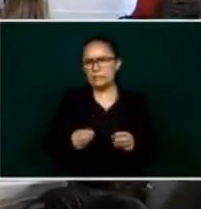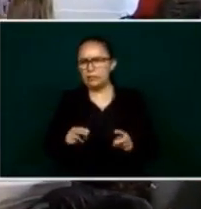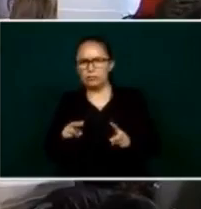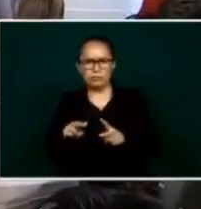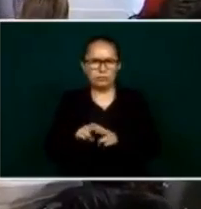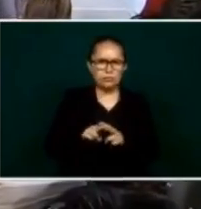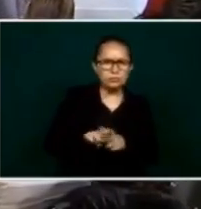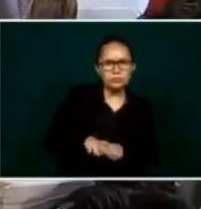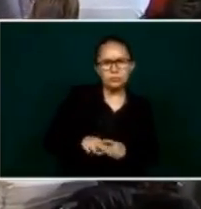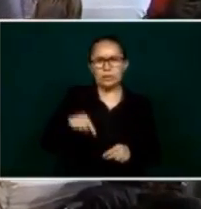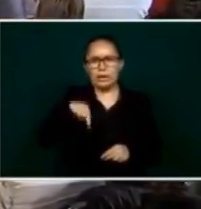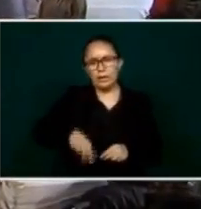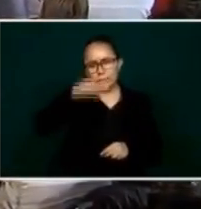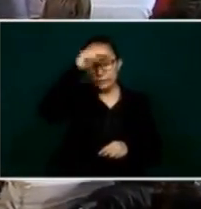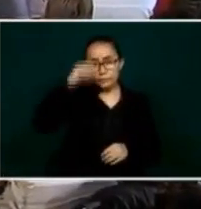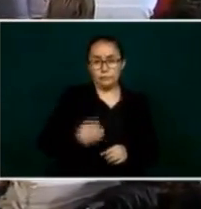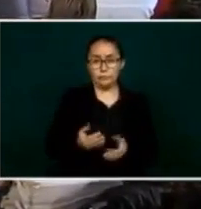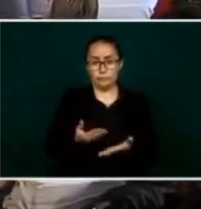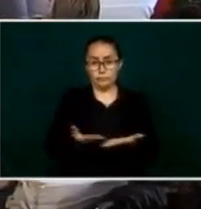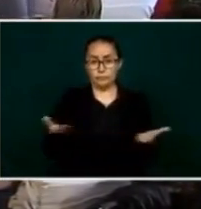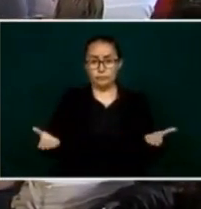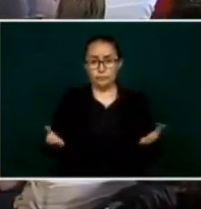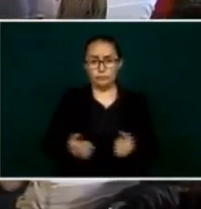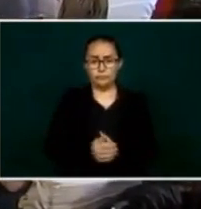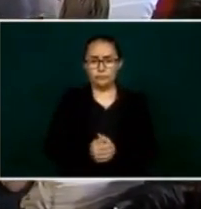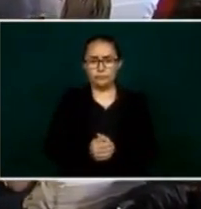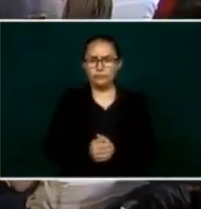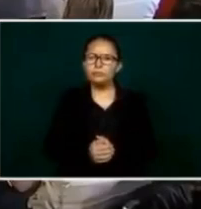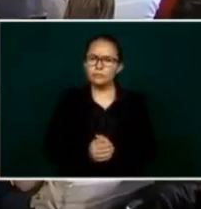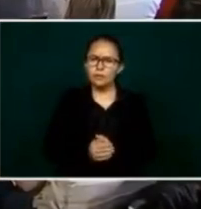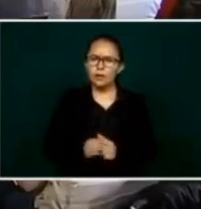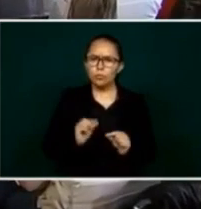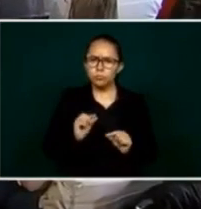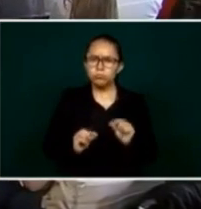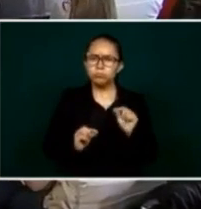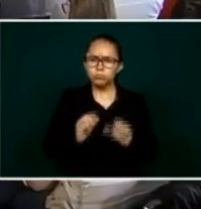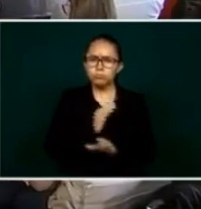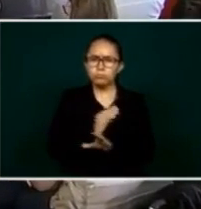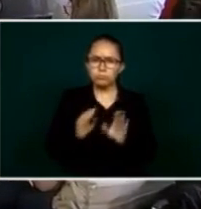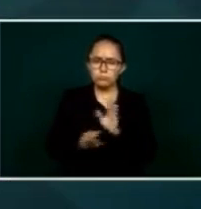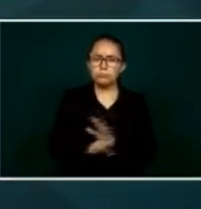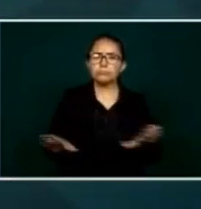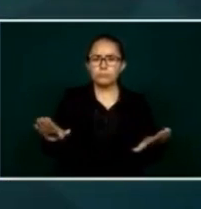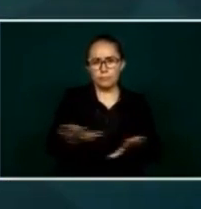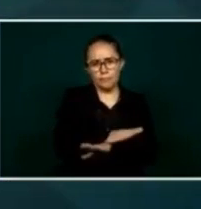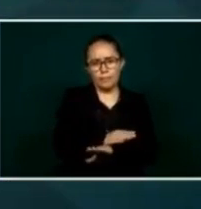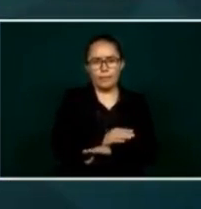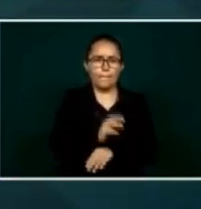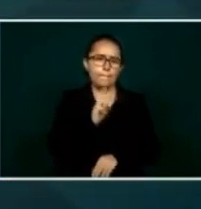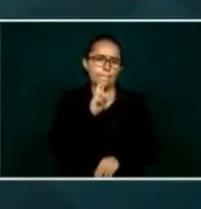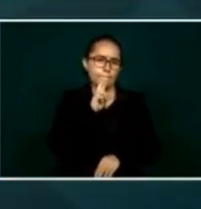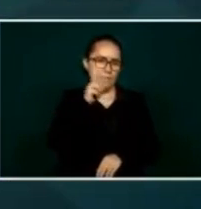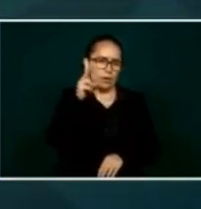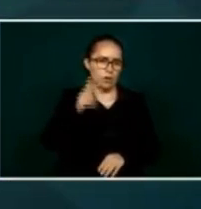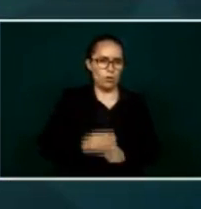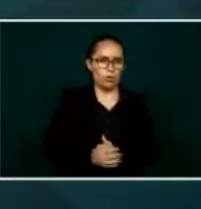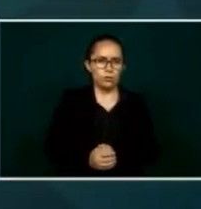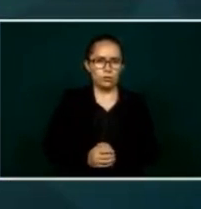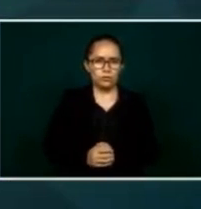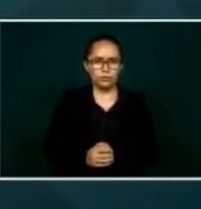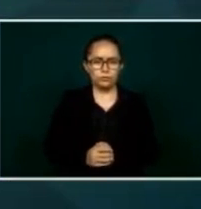overwhelming in Nayarit or set loose. And now the times and things have changed, they've